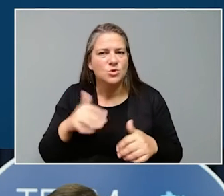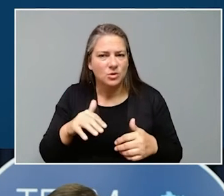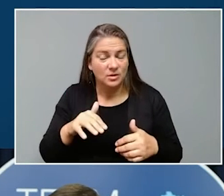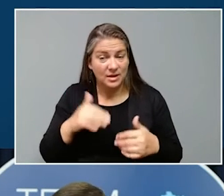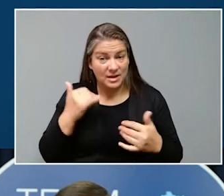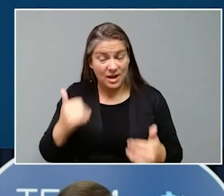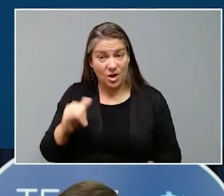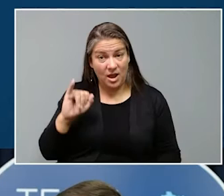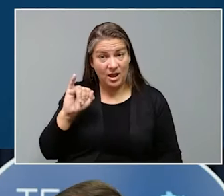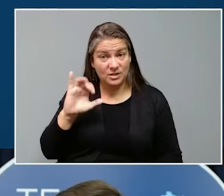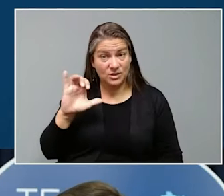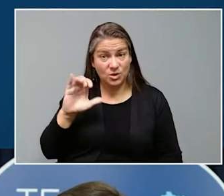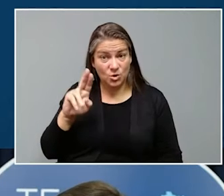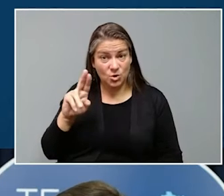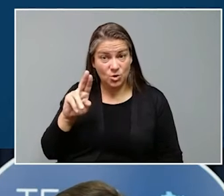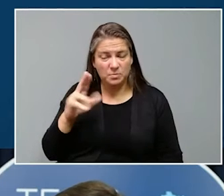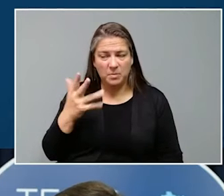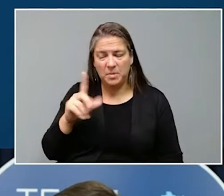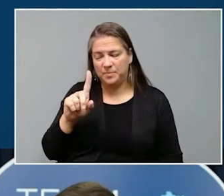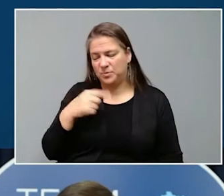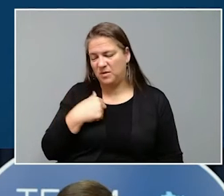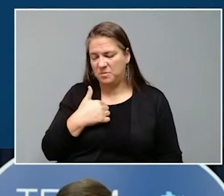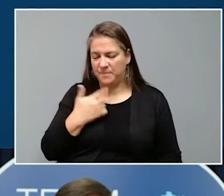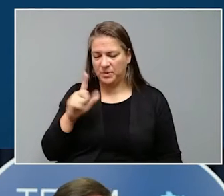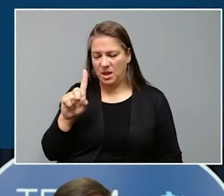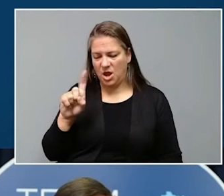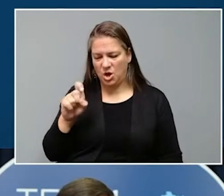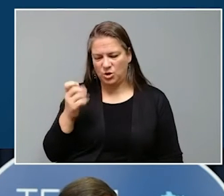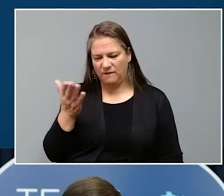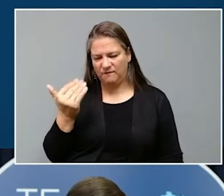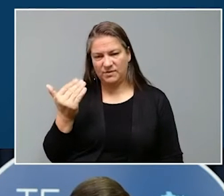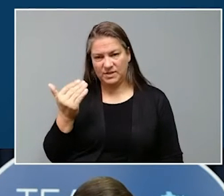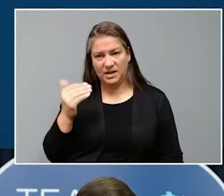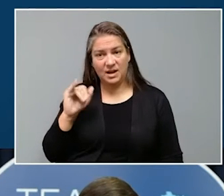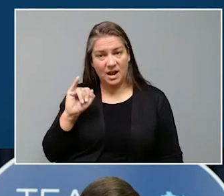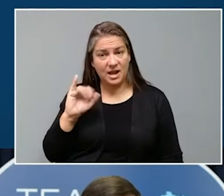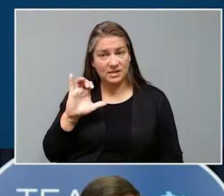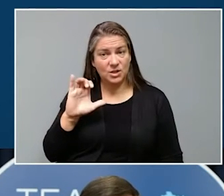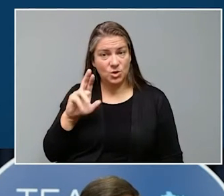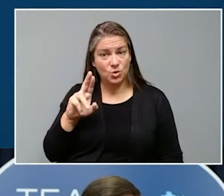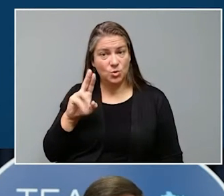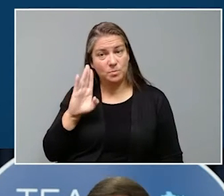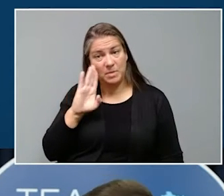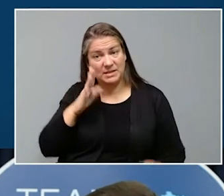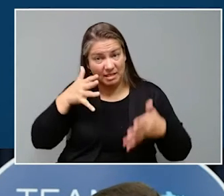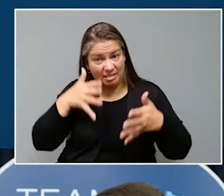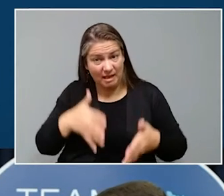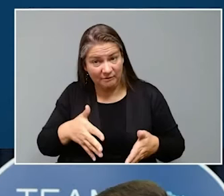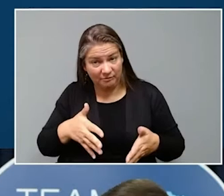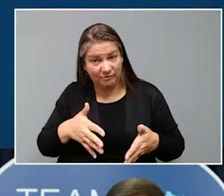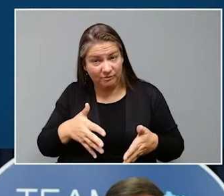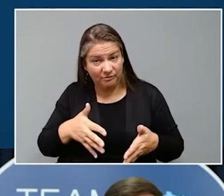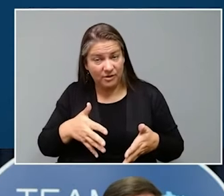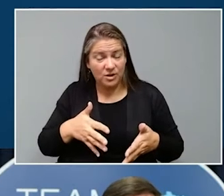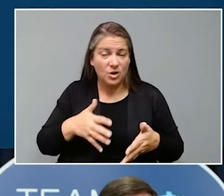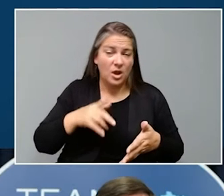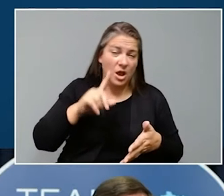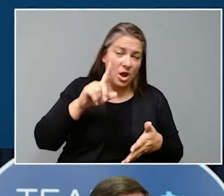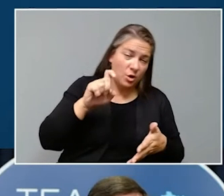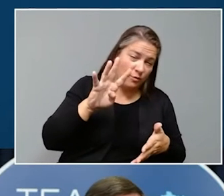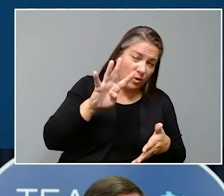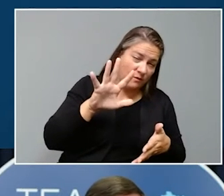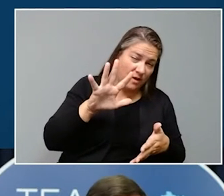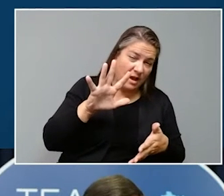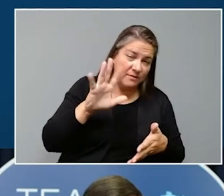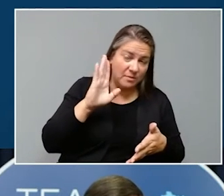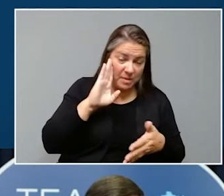anywhere from about 115 adult ICU beds left in the state to about 145. But if you can see it, that growth,